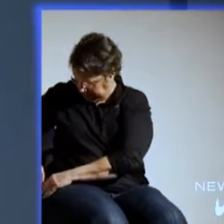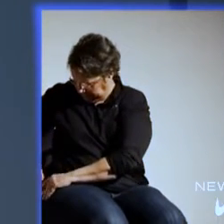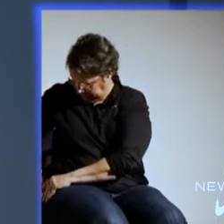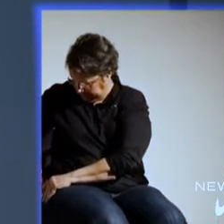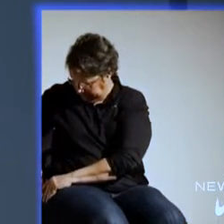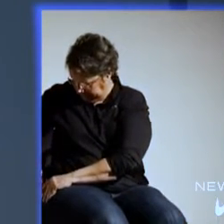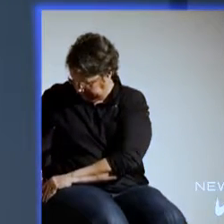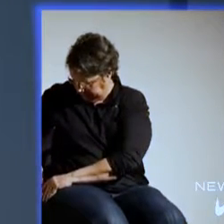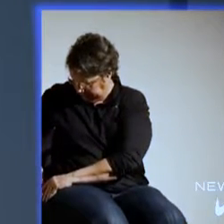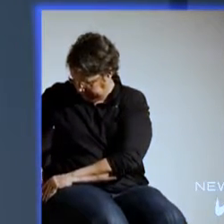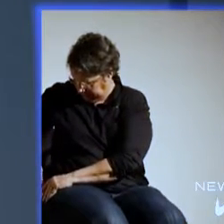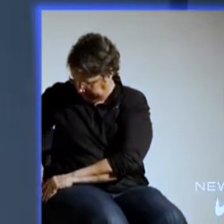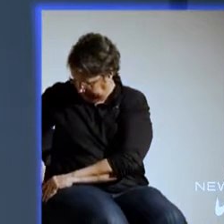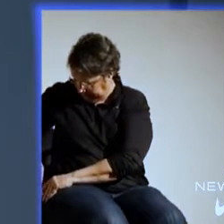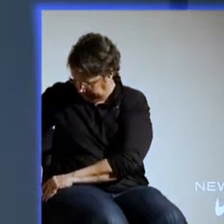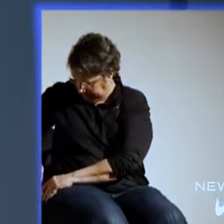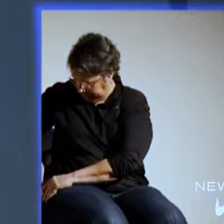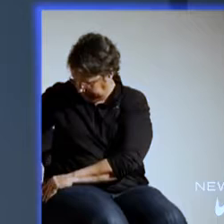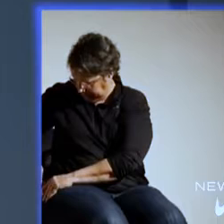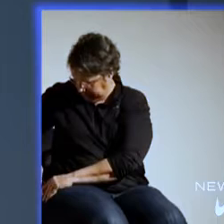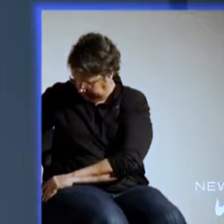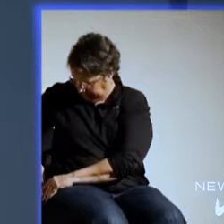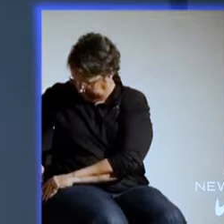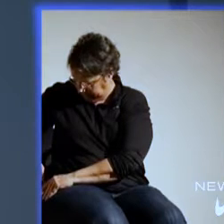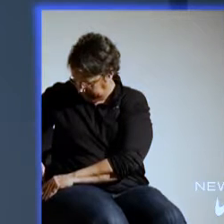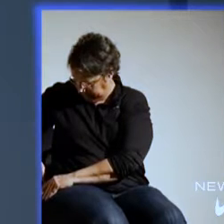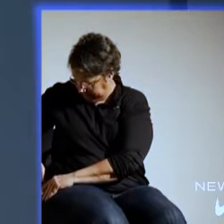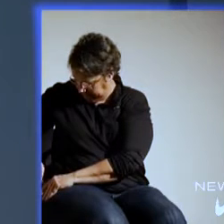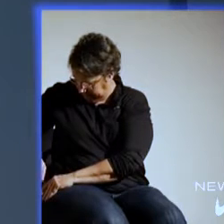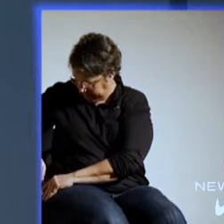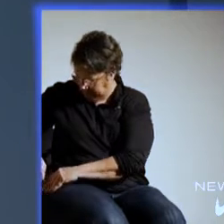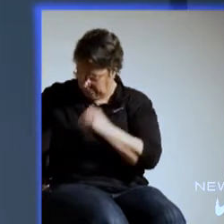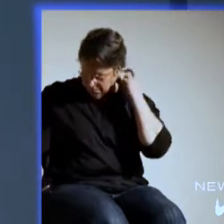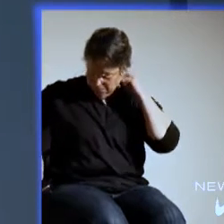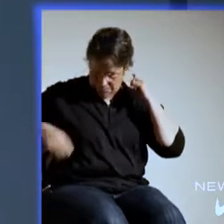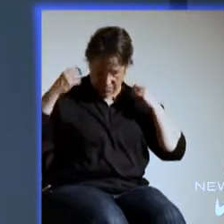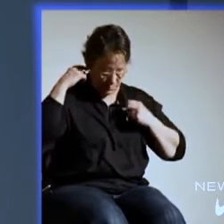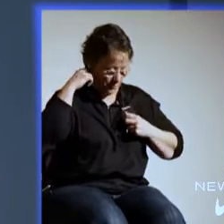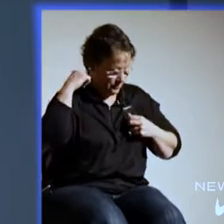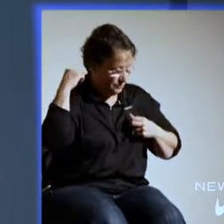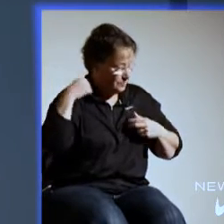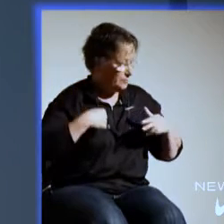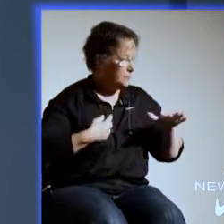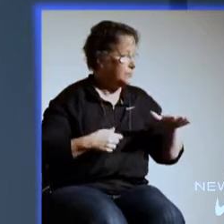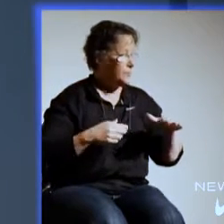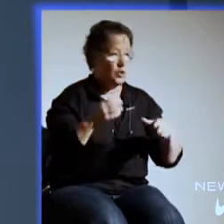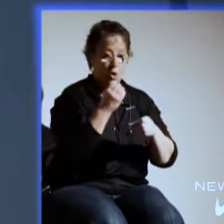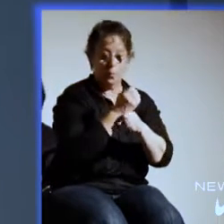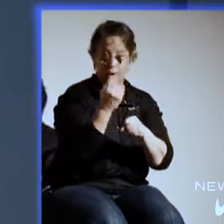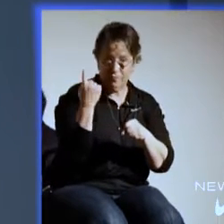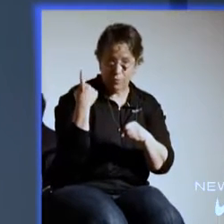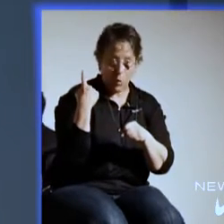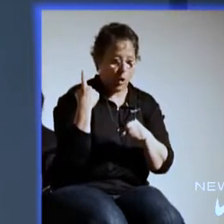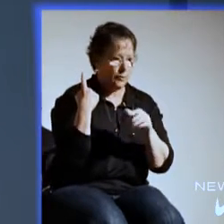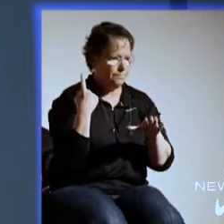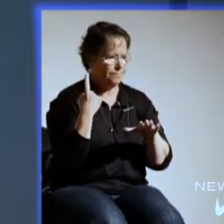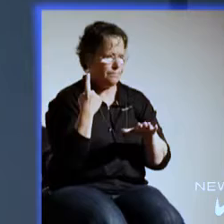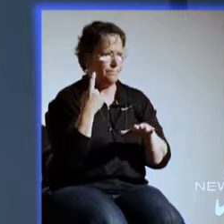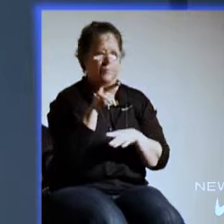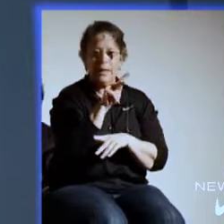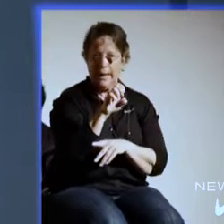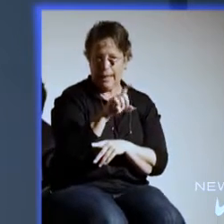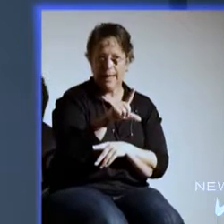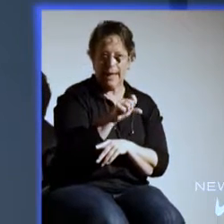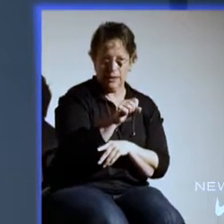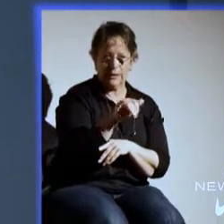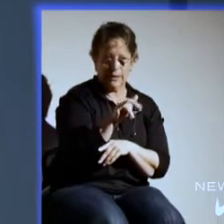that love to lift your requests up to the Lord. Well, 10 or 11 years ago, see, Kelsey and I moved into this house that was, you